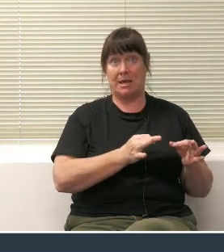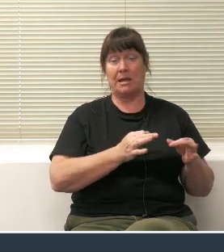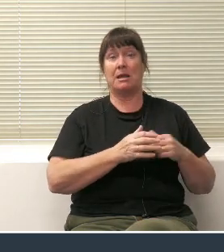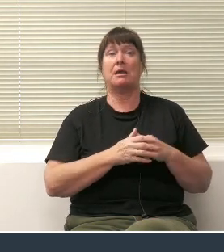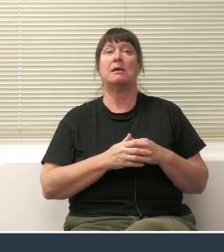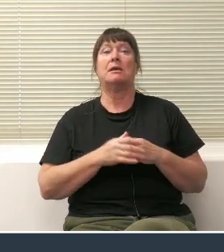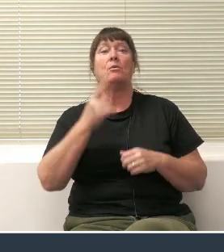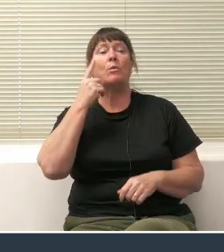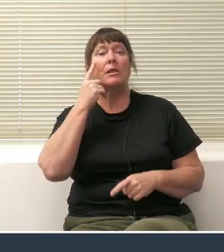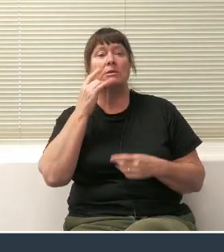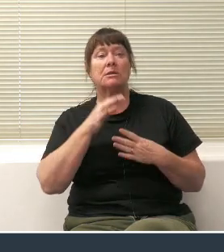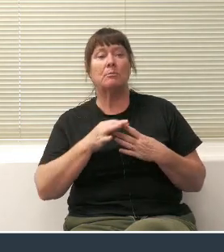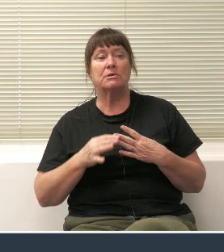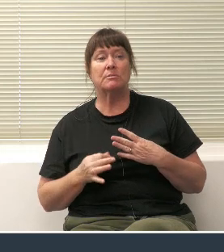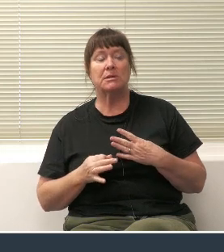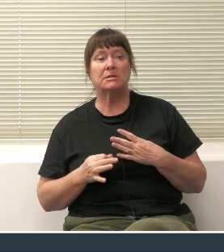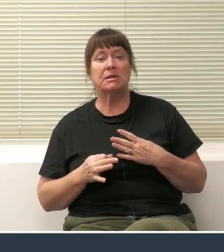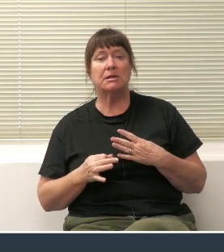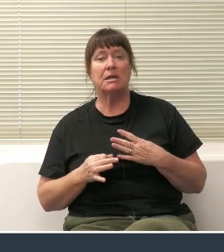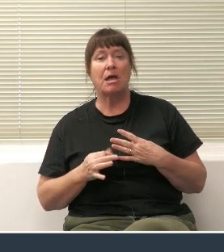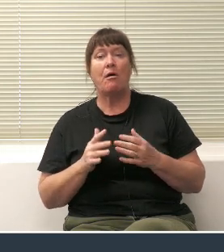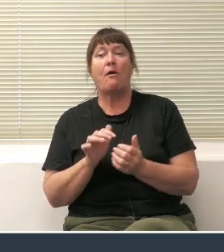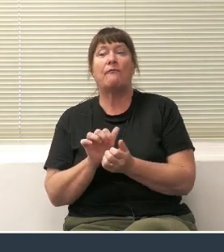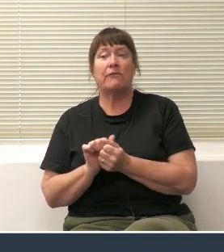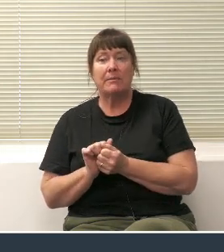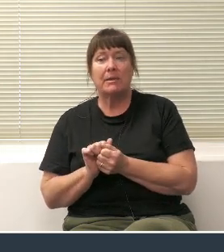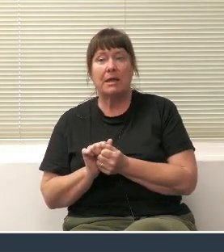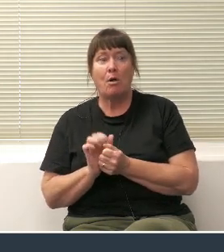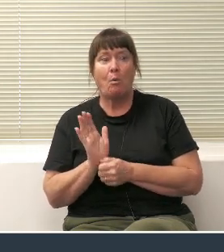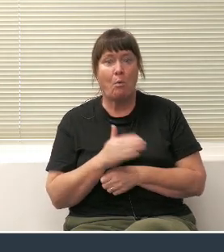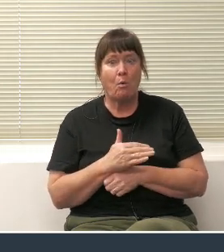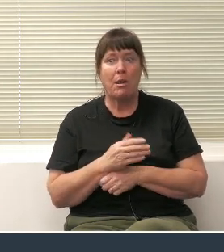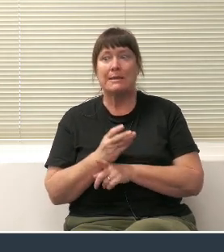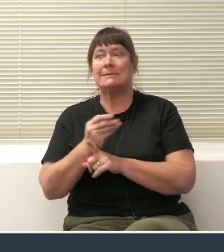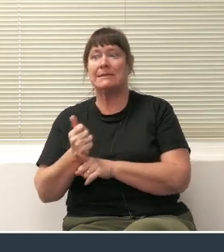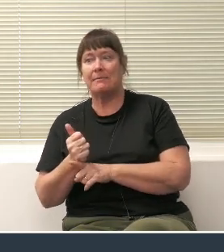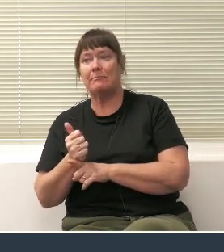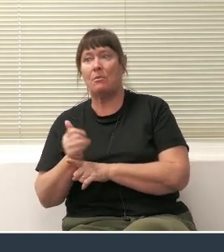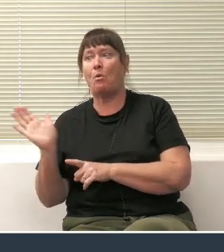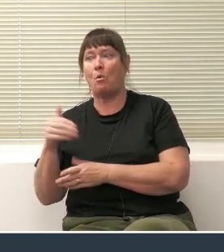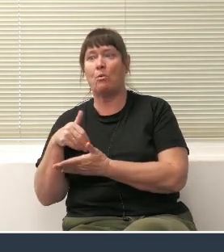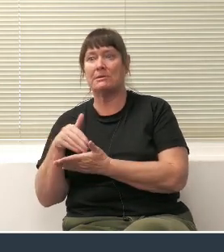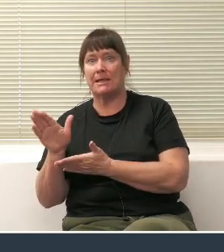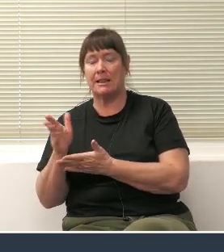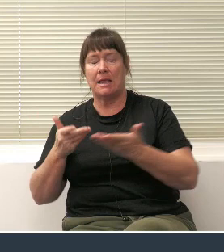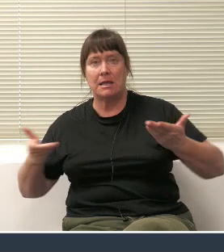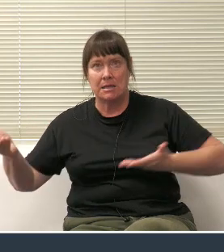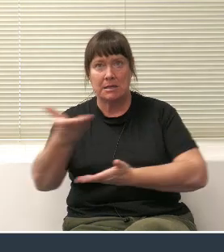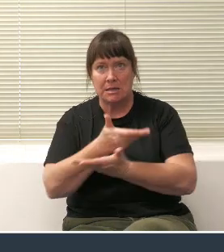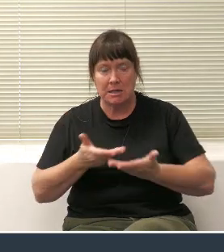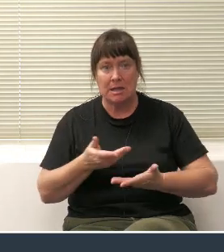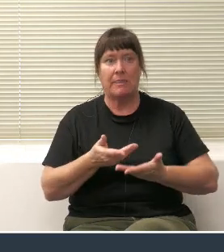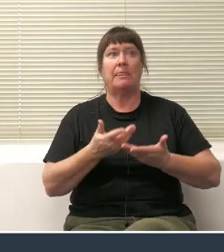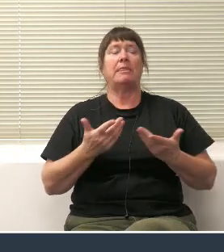explored the possibility of keeping all, keeping some, or selling all, and we came back with